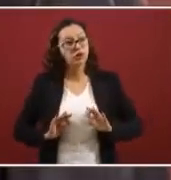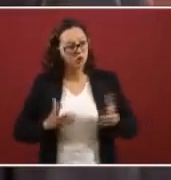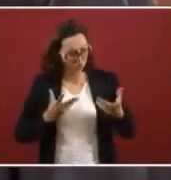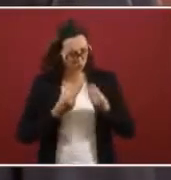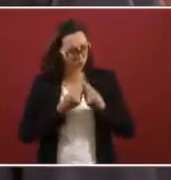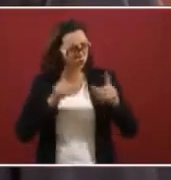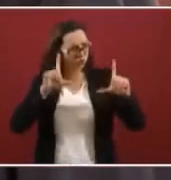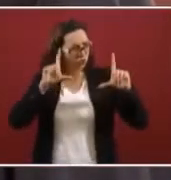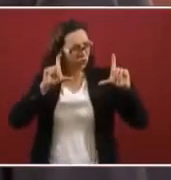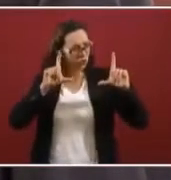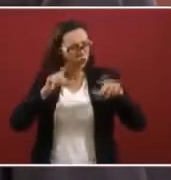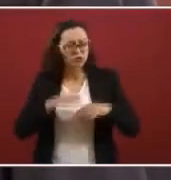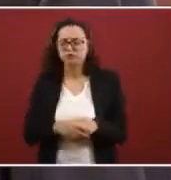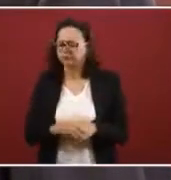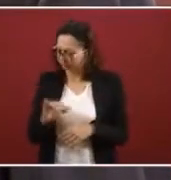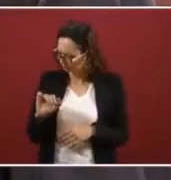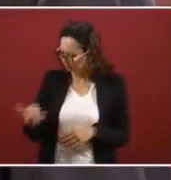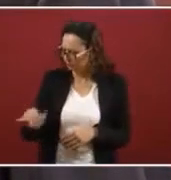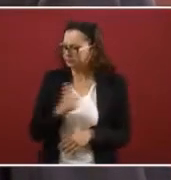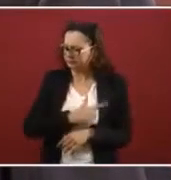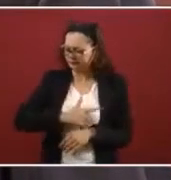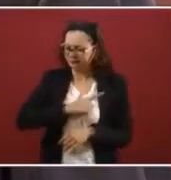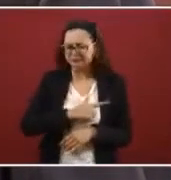they take a picture with me? Yes.